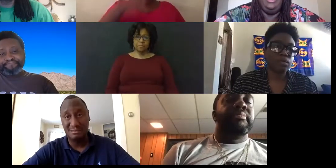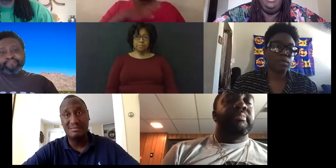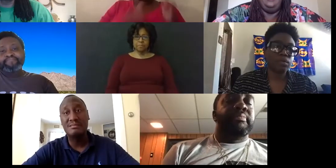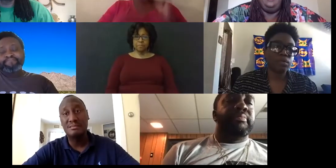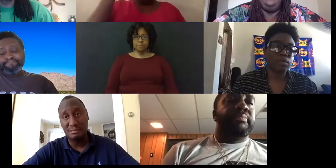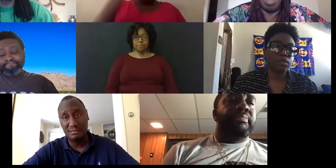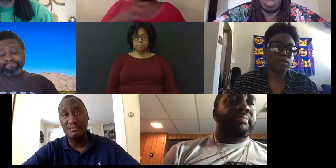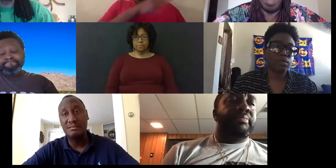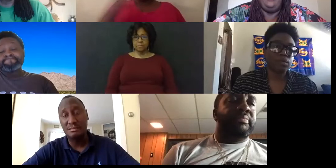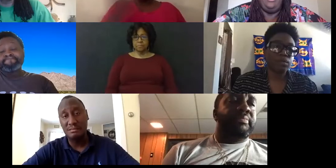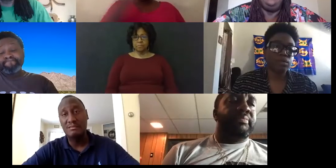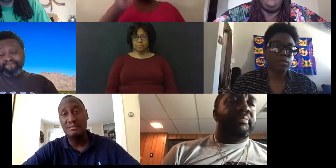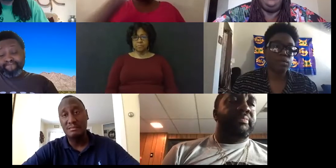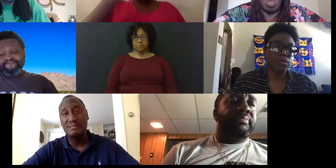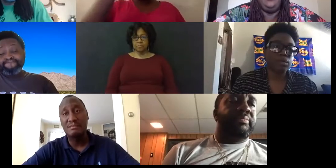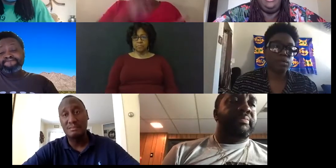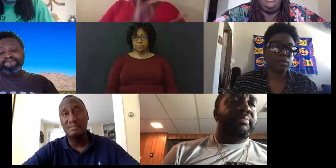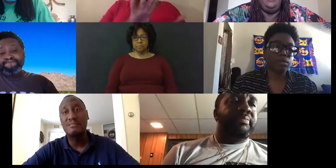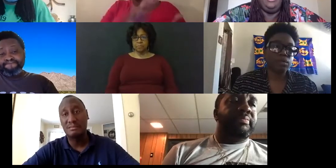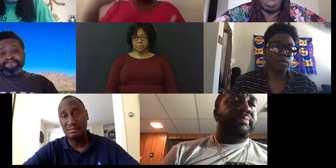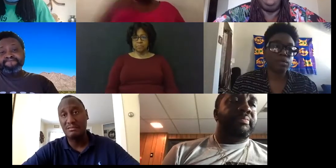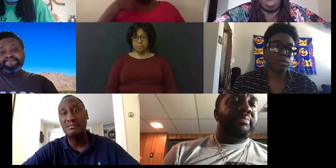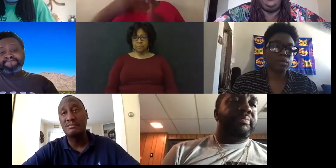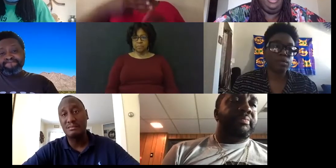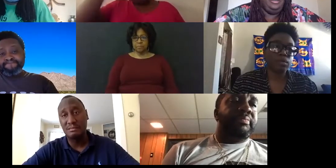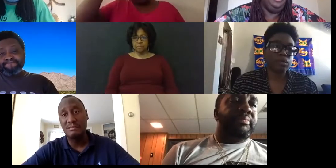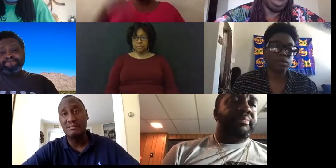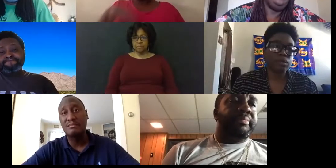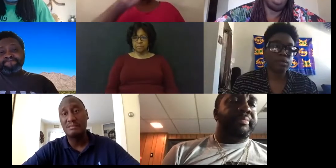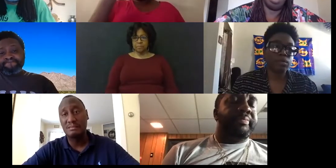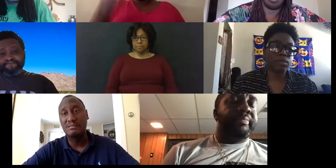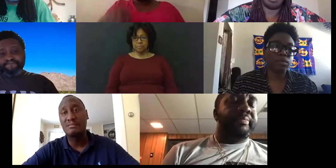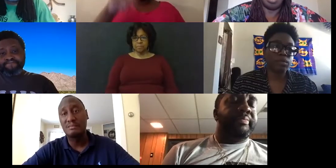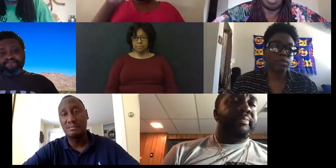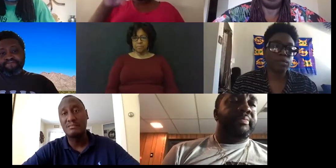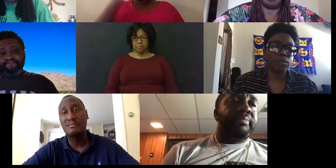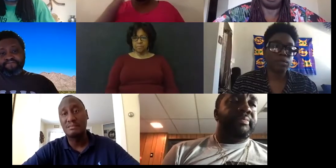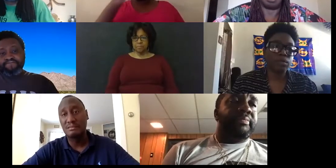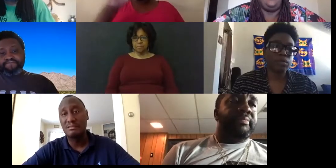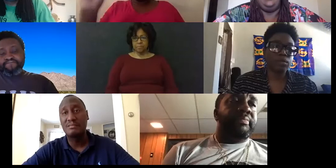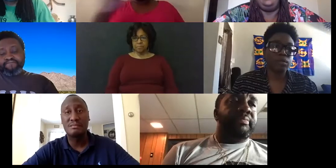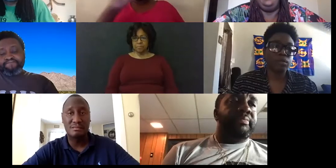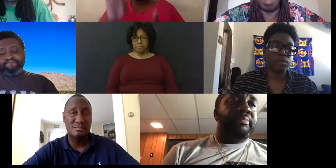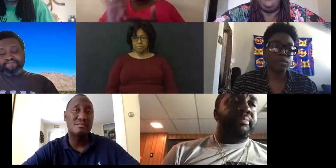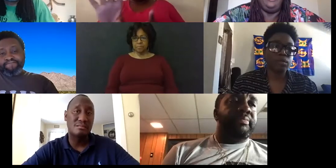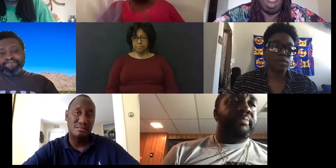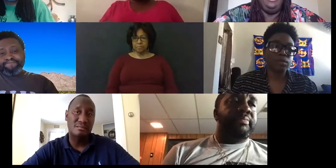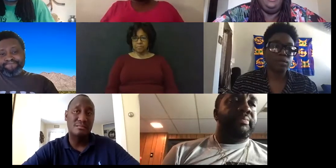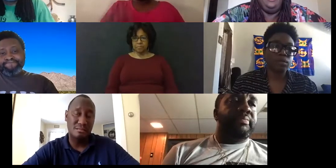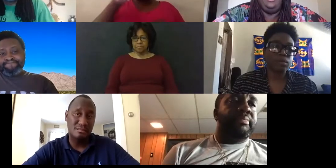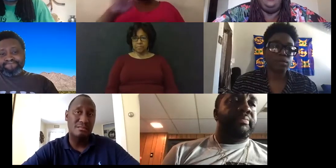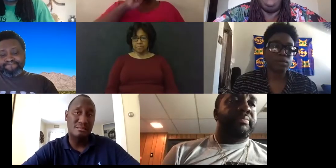evicted and have the highest rates of homelessness when it comes to evictions. And so this is a cascading